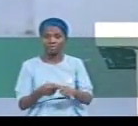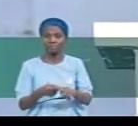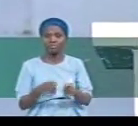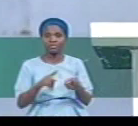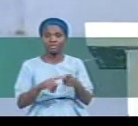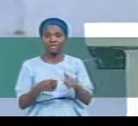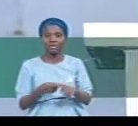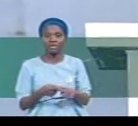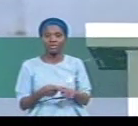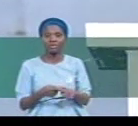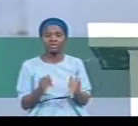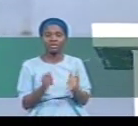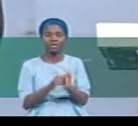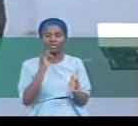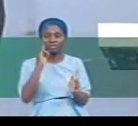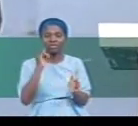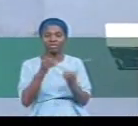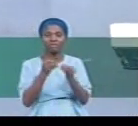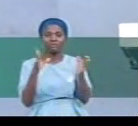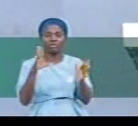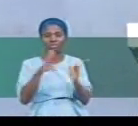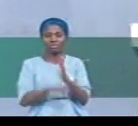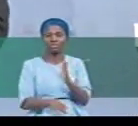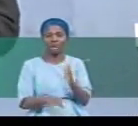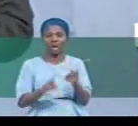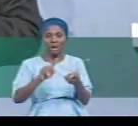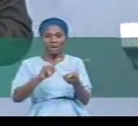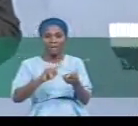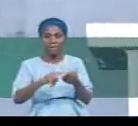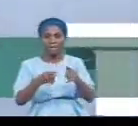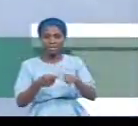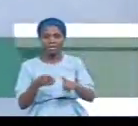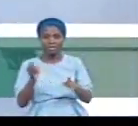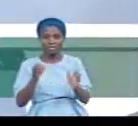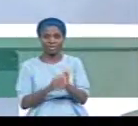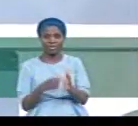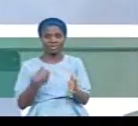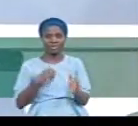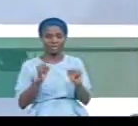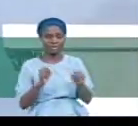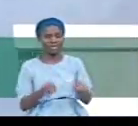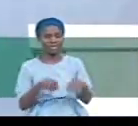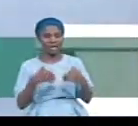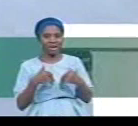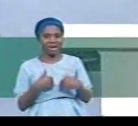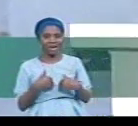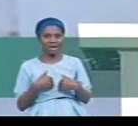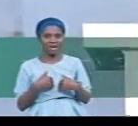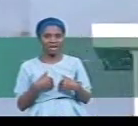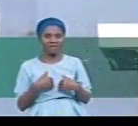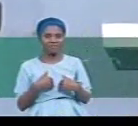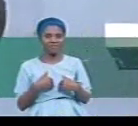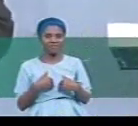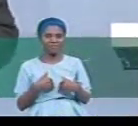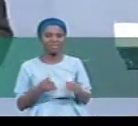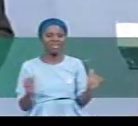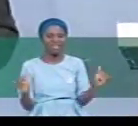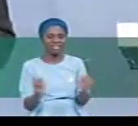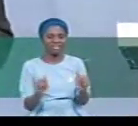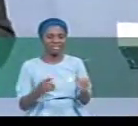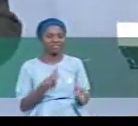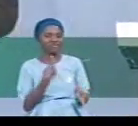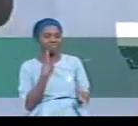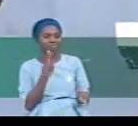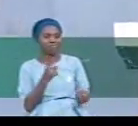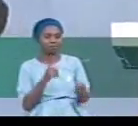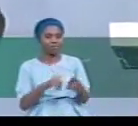much less. Partnership so we can have a unified voice to speak